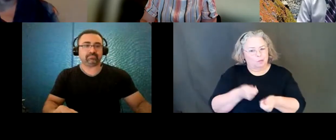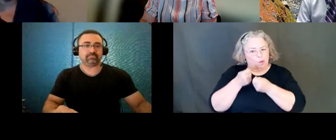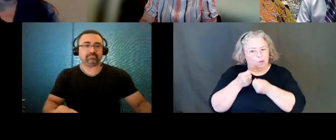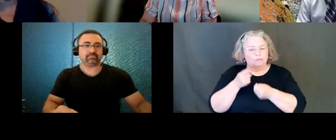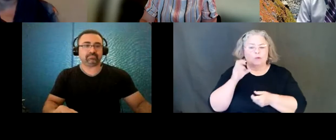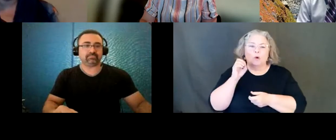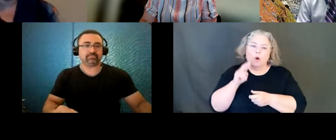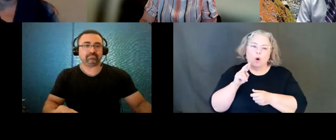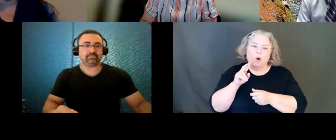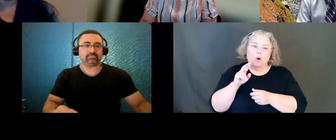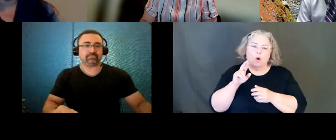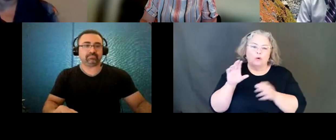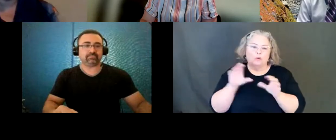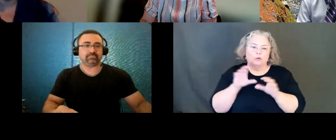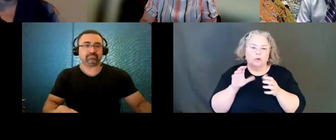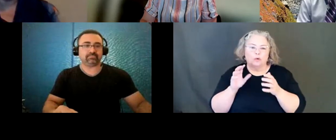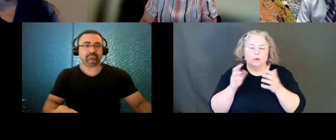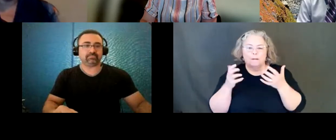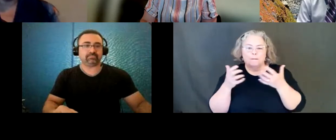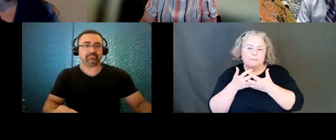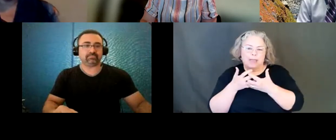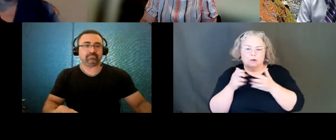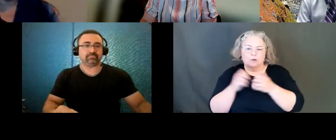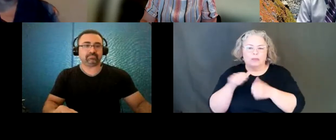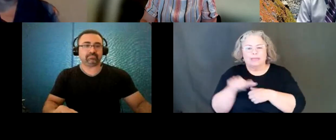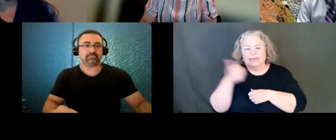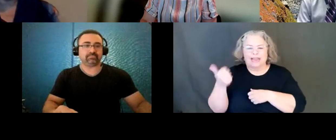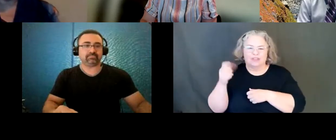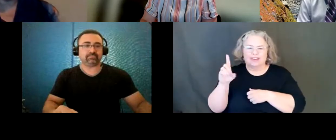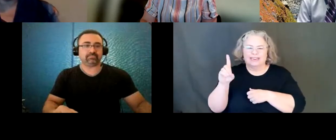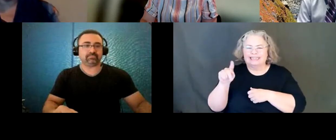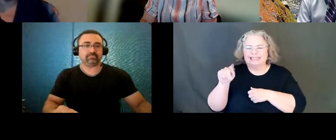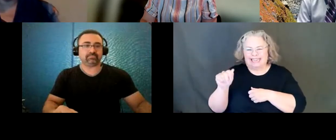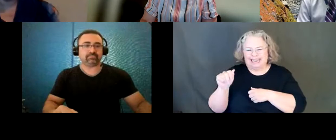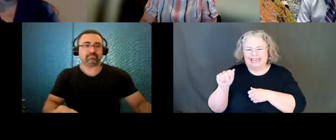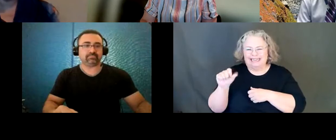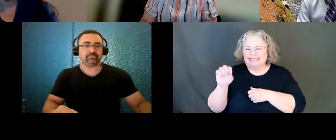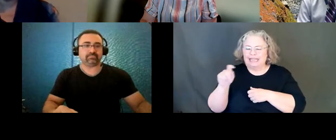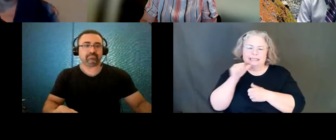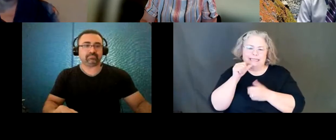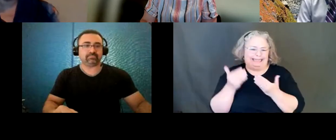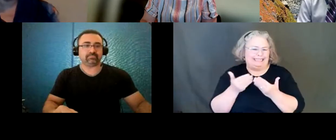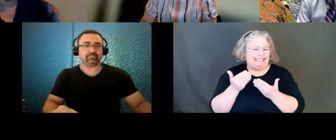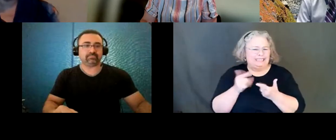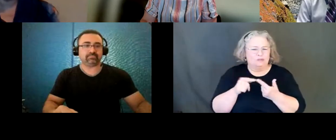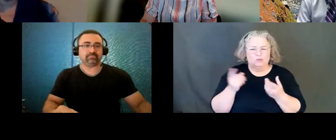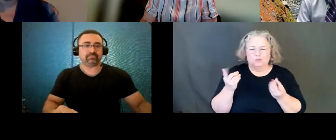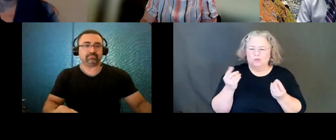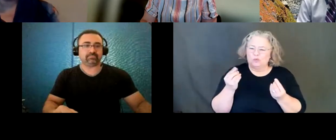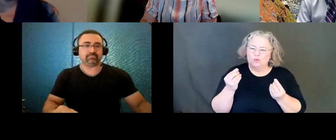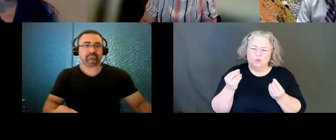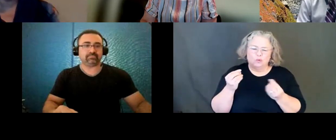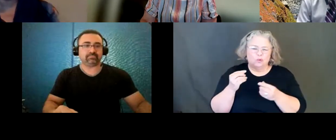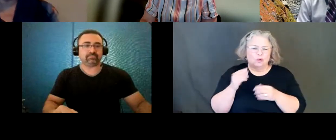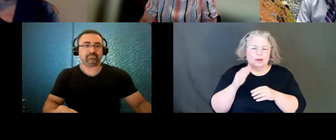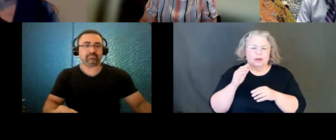to do matching with another data set, and that is not easy to do, so not easy to do on a